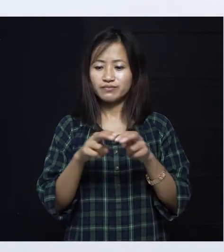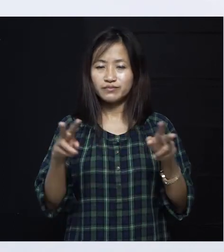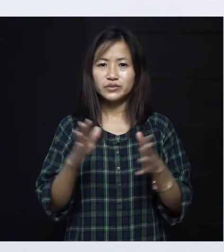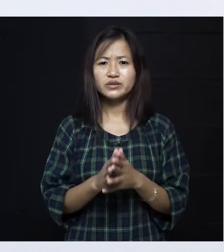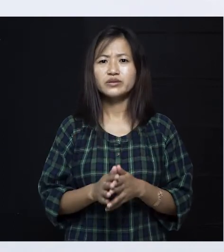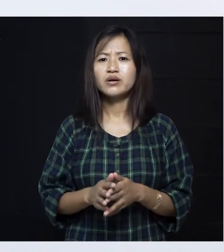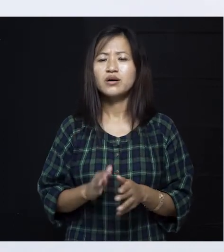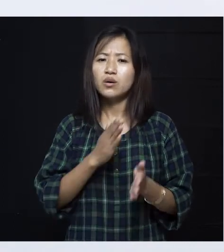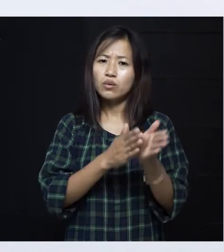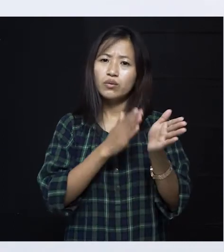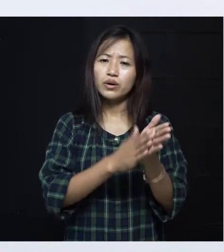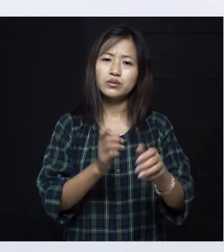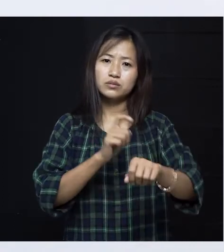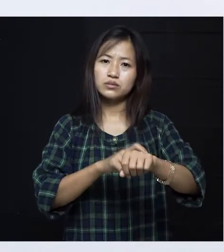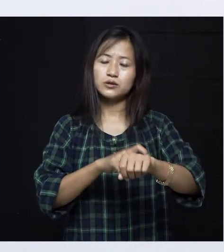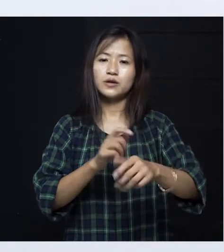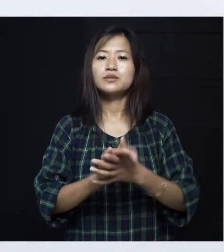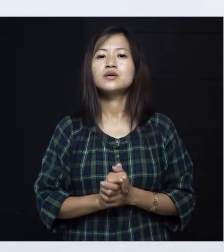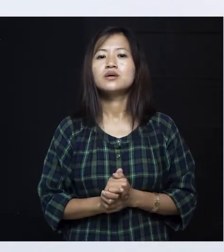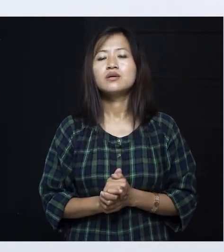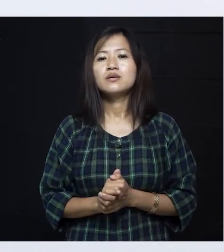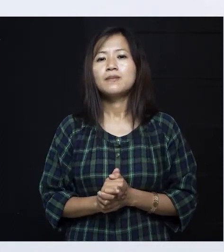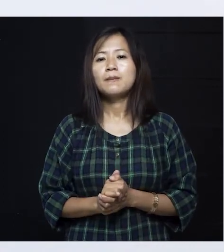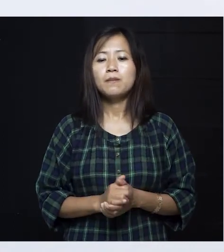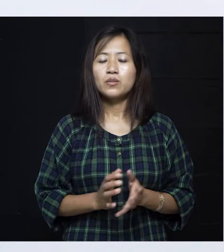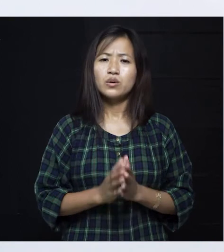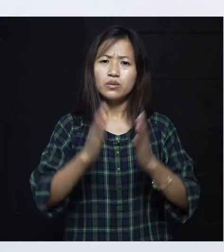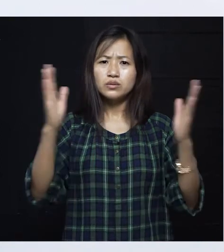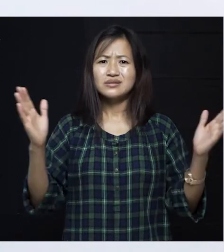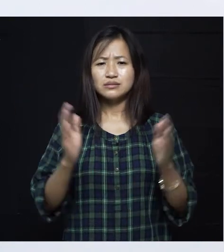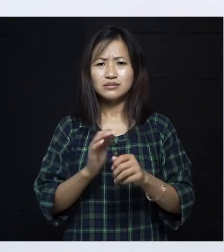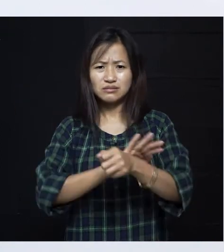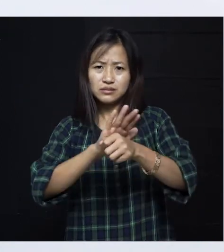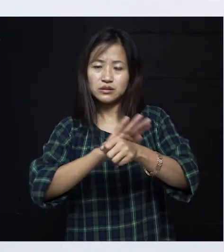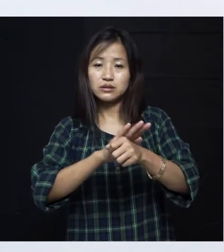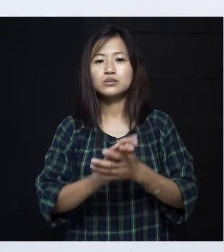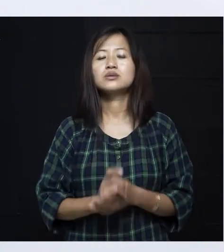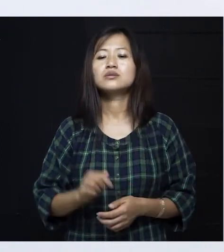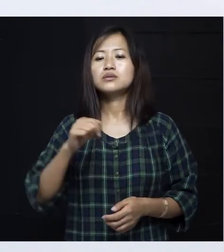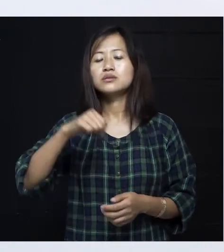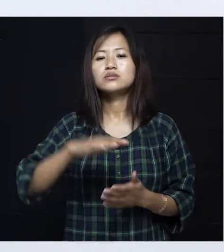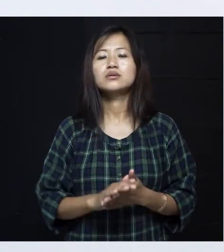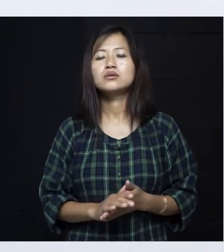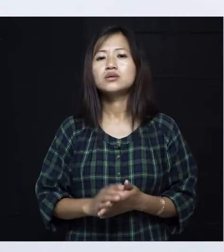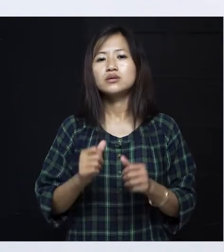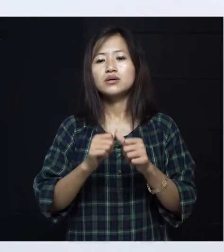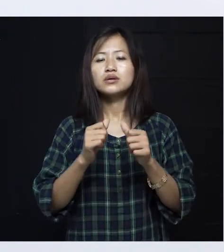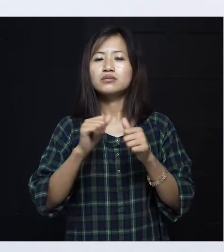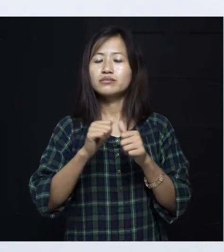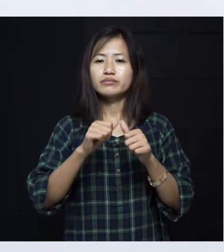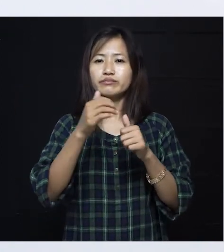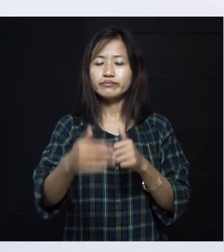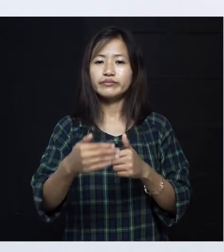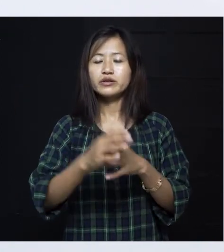because everything is running on timing or time, so there will be a big disturbance there. So these are the disadvantages